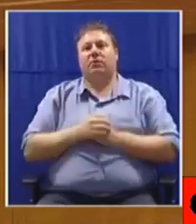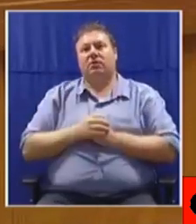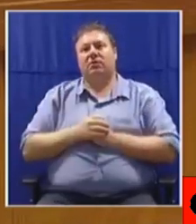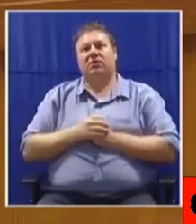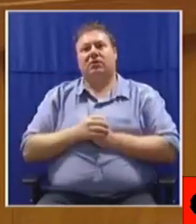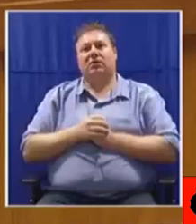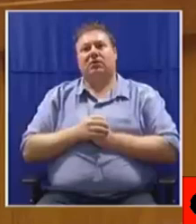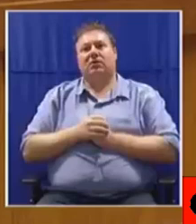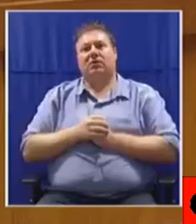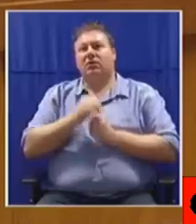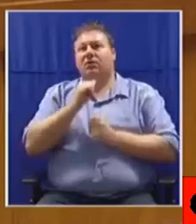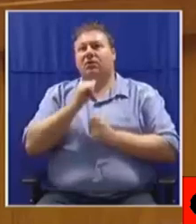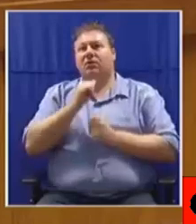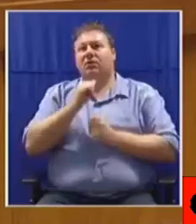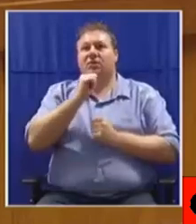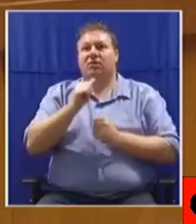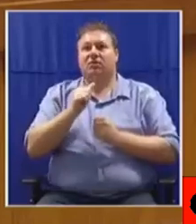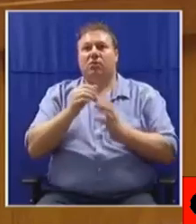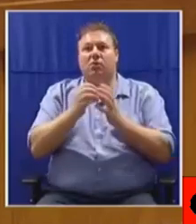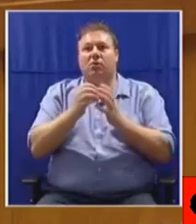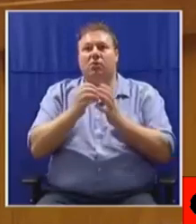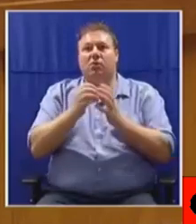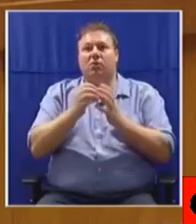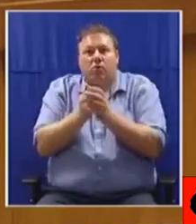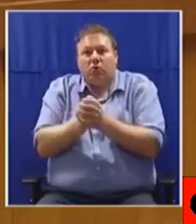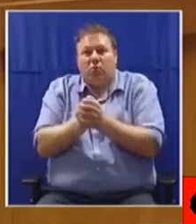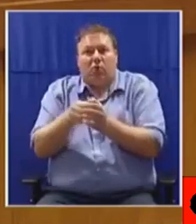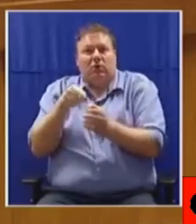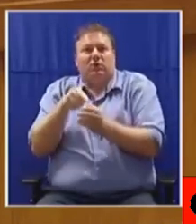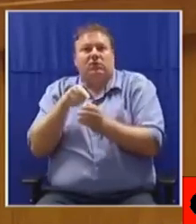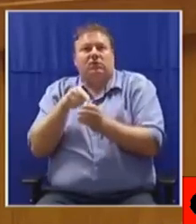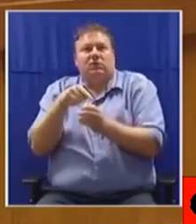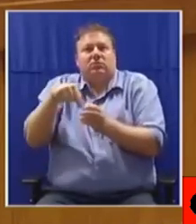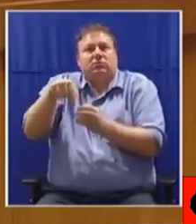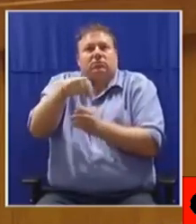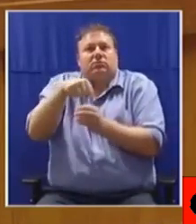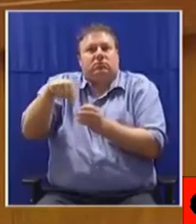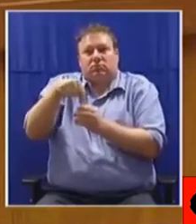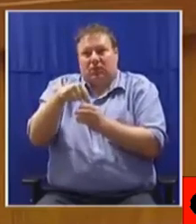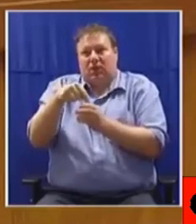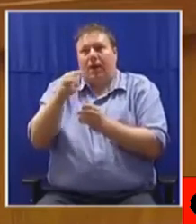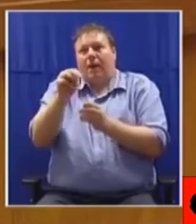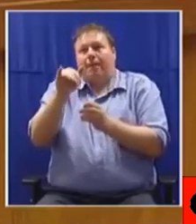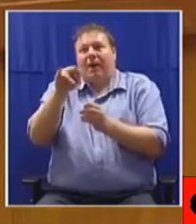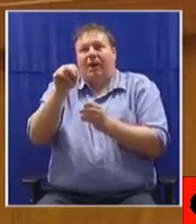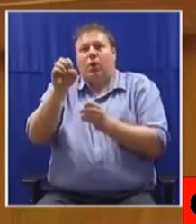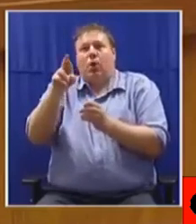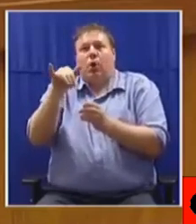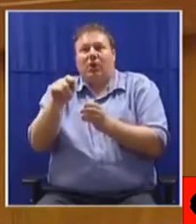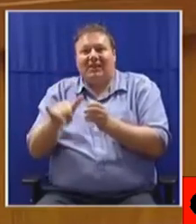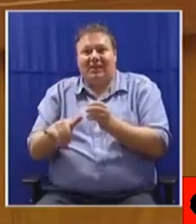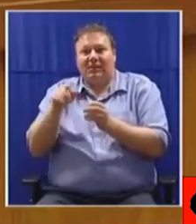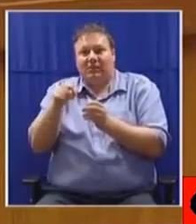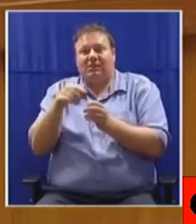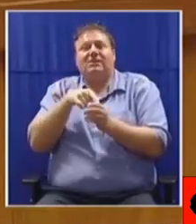No longer shall we have a tiny circle minority owning the bulk of land